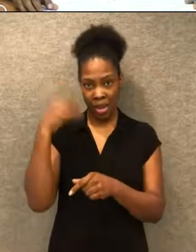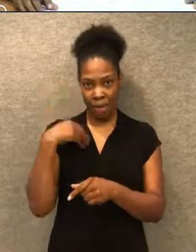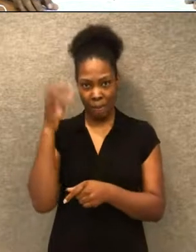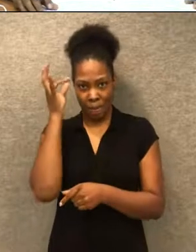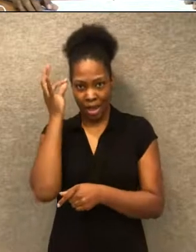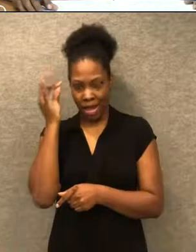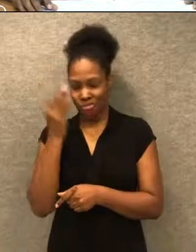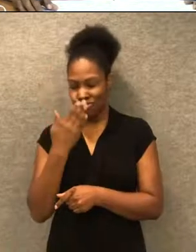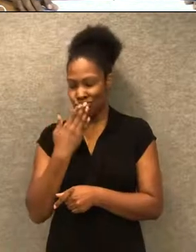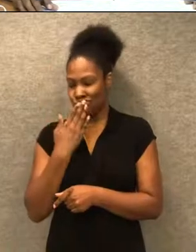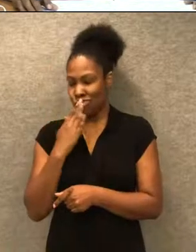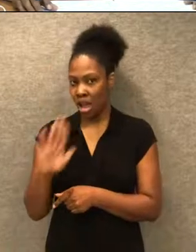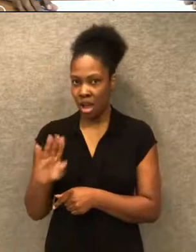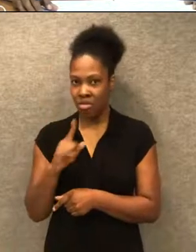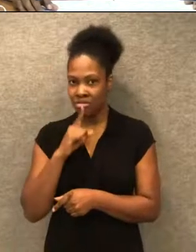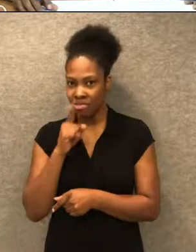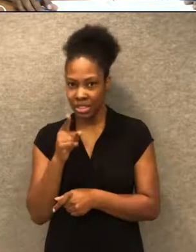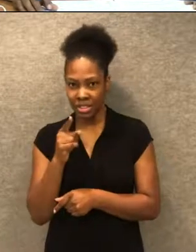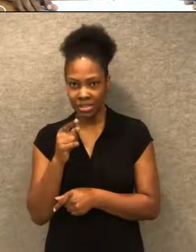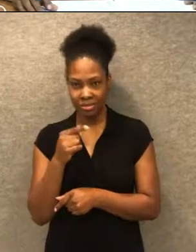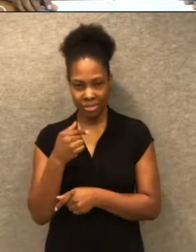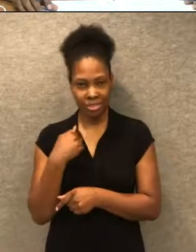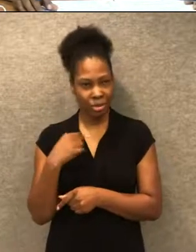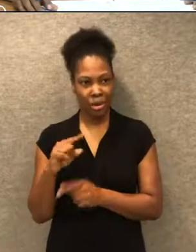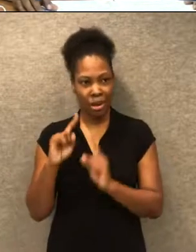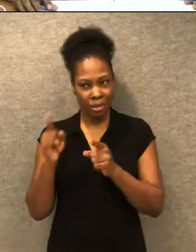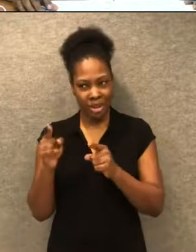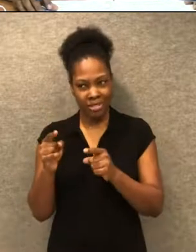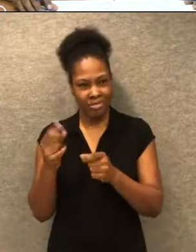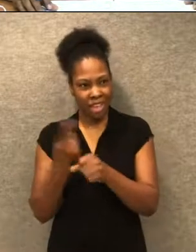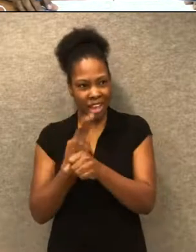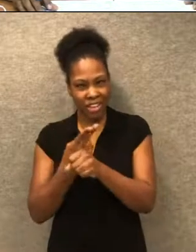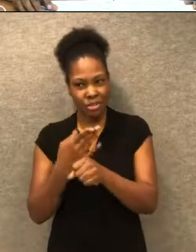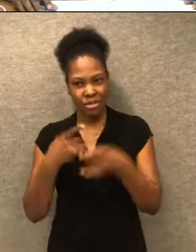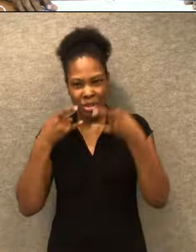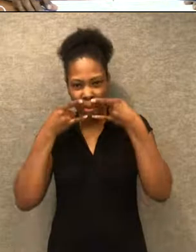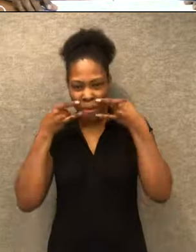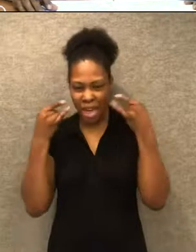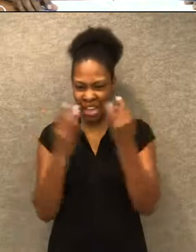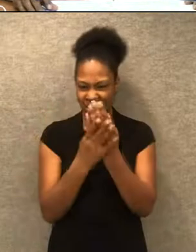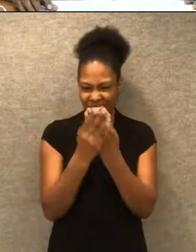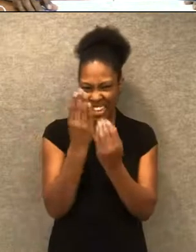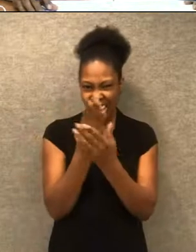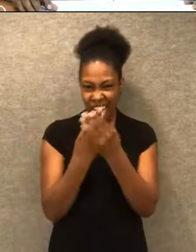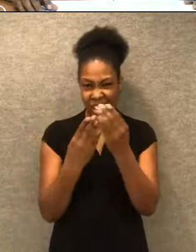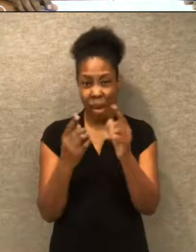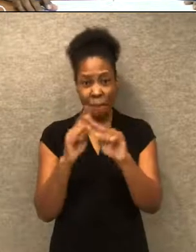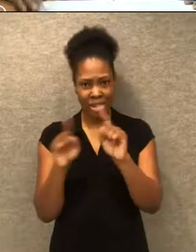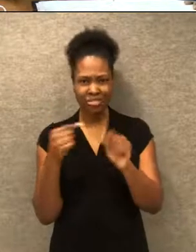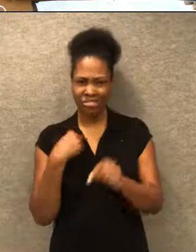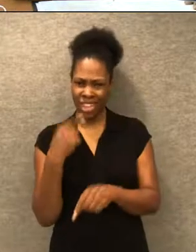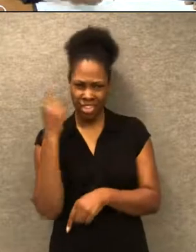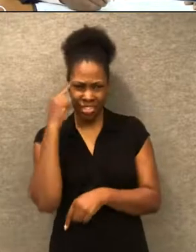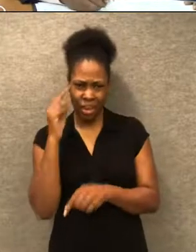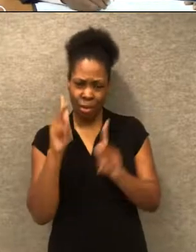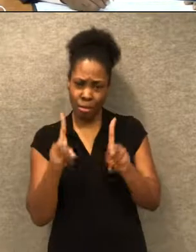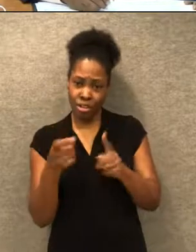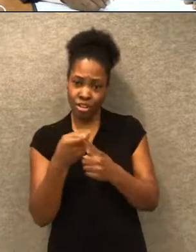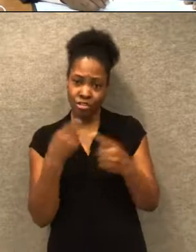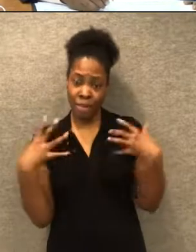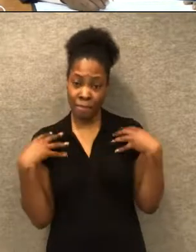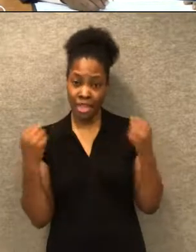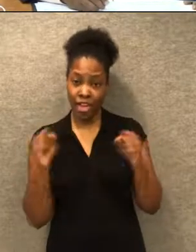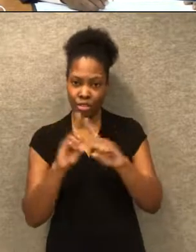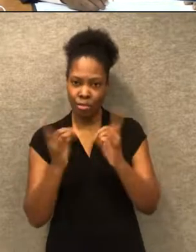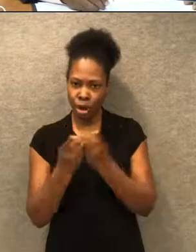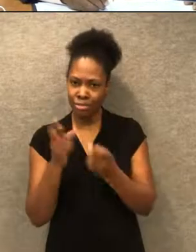the chance, mask, gloves, everything, you know. But I think somebody in the health department should be checking on these